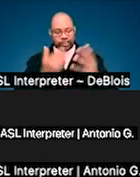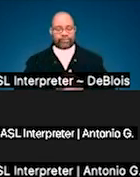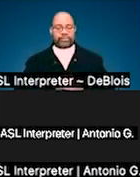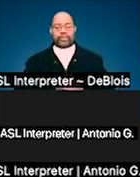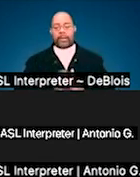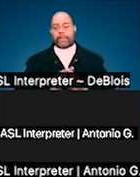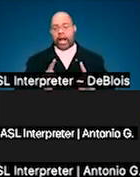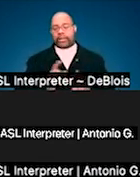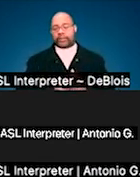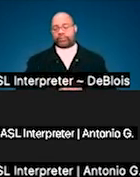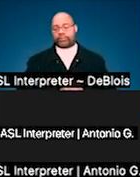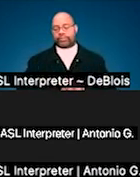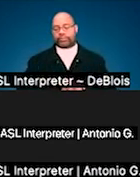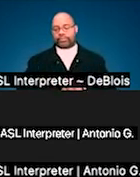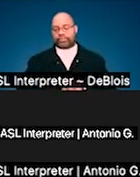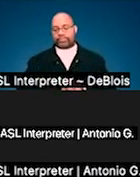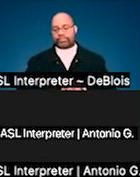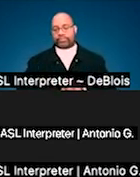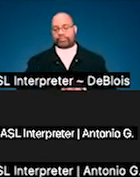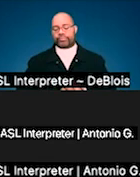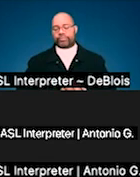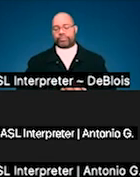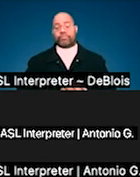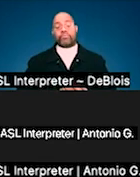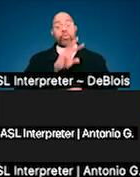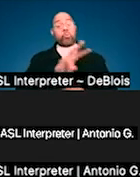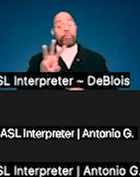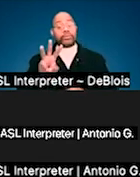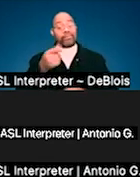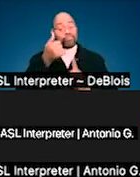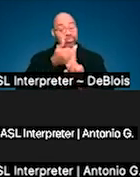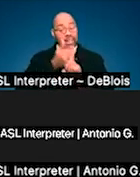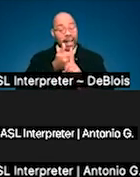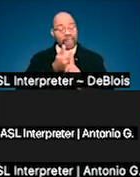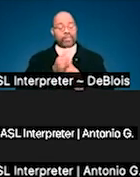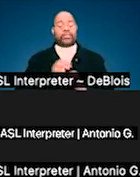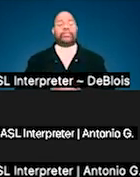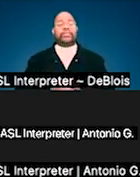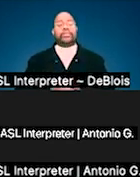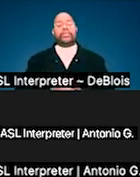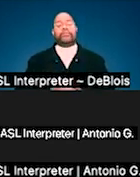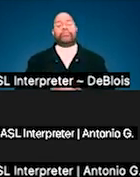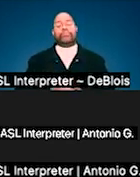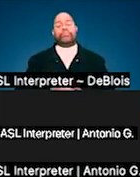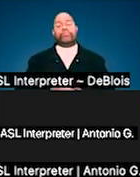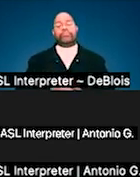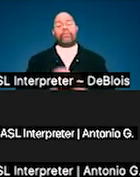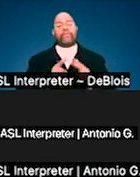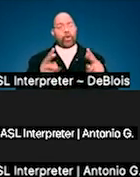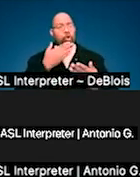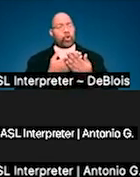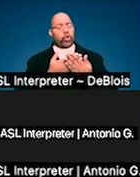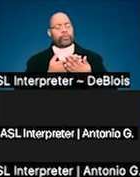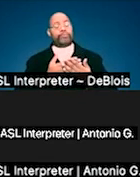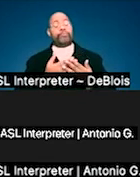But like the websites themselves are very good.